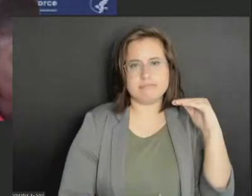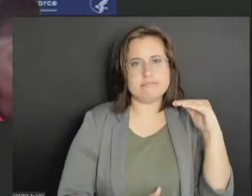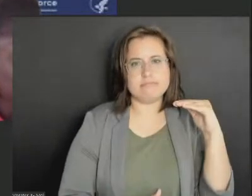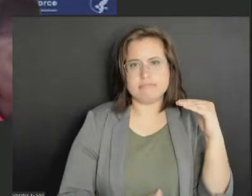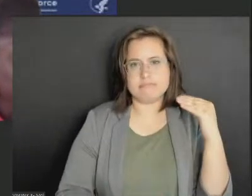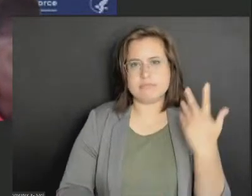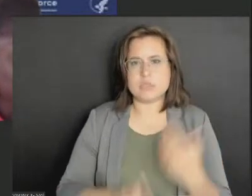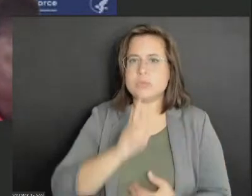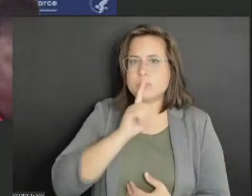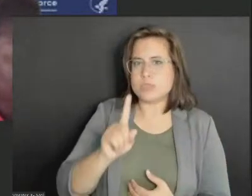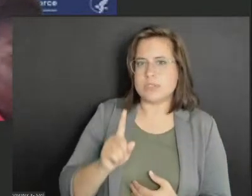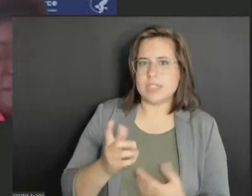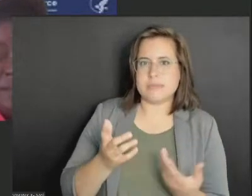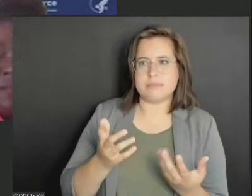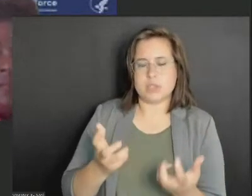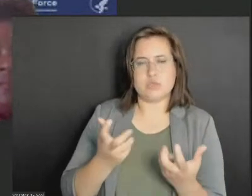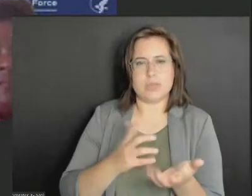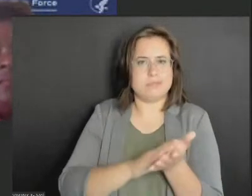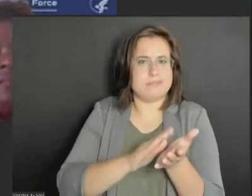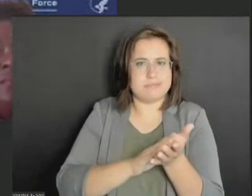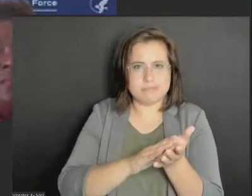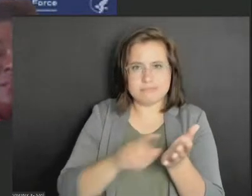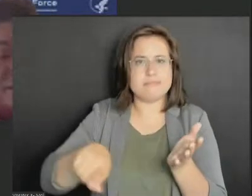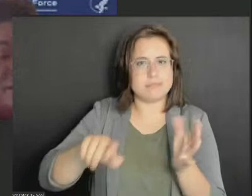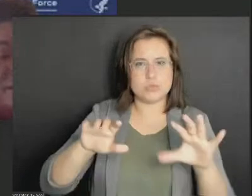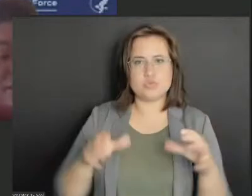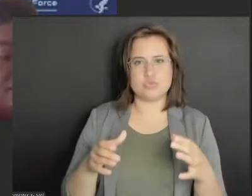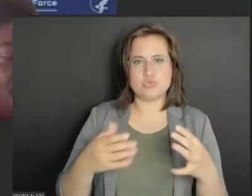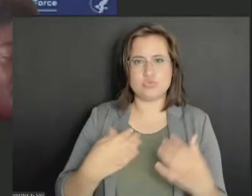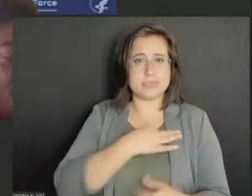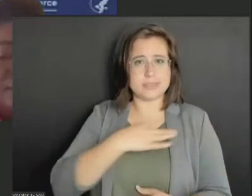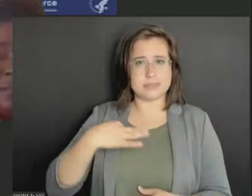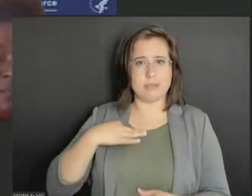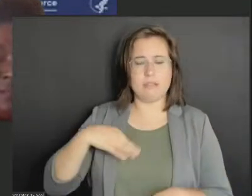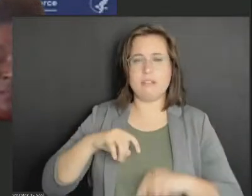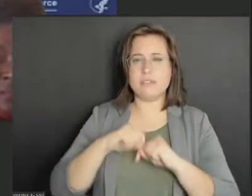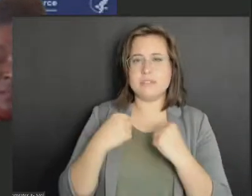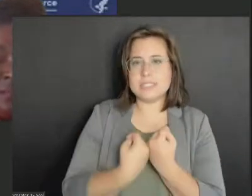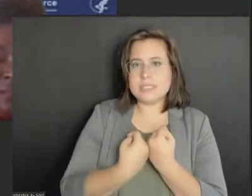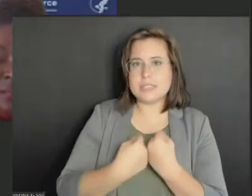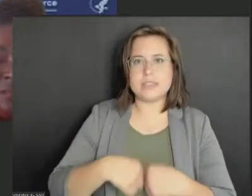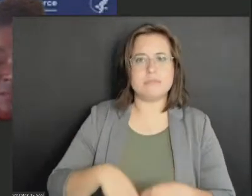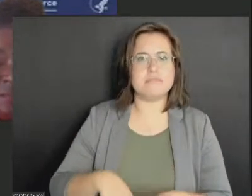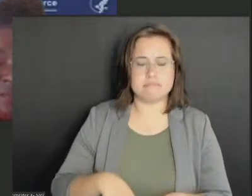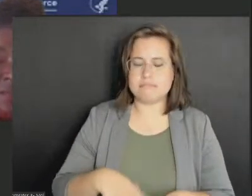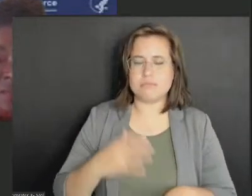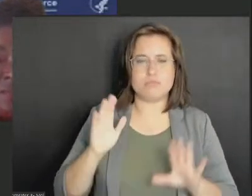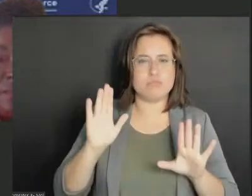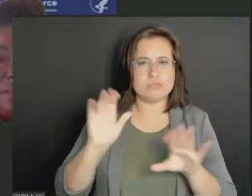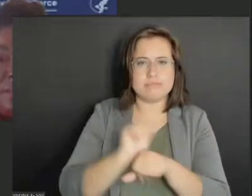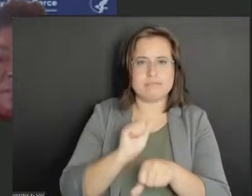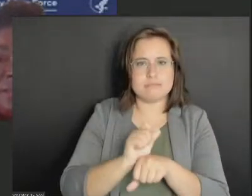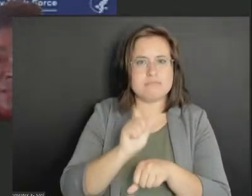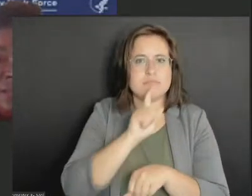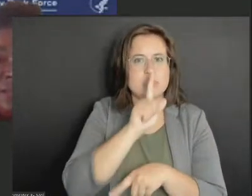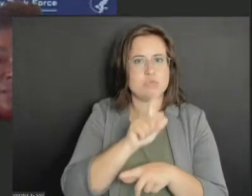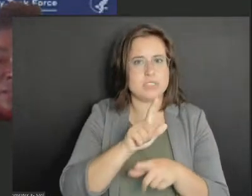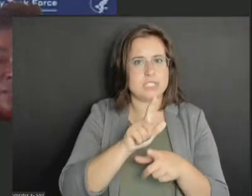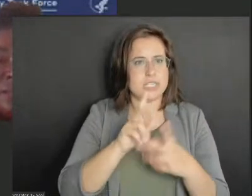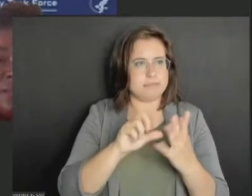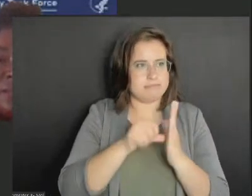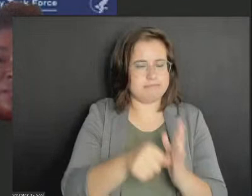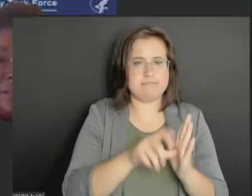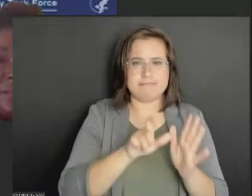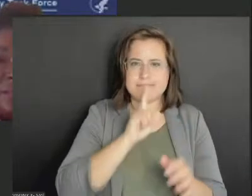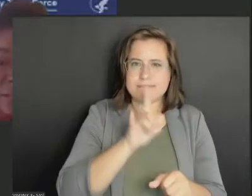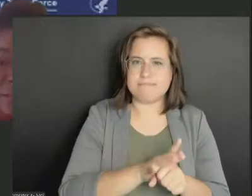want to commend the group, commend the staff, the team for sticking to that commitment and ensuring that if we really